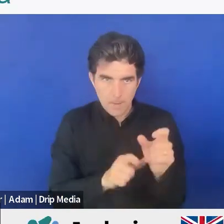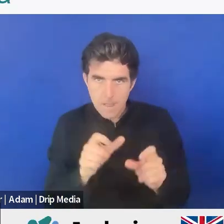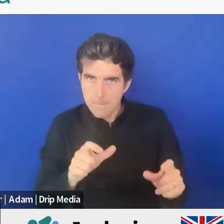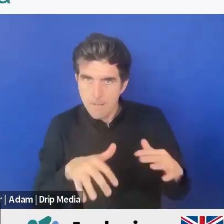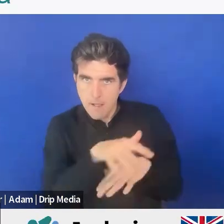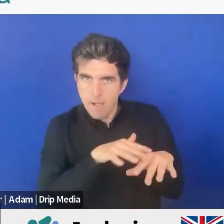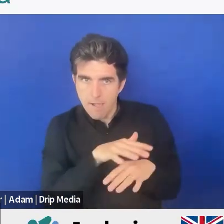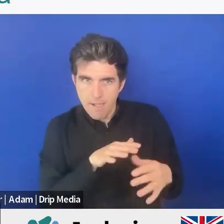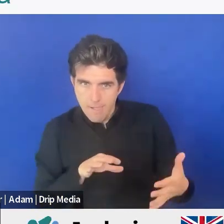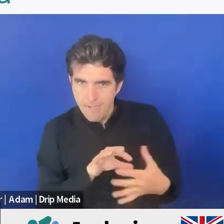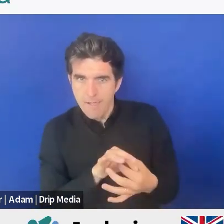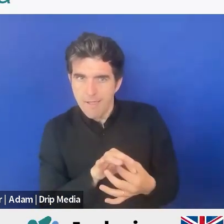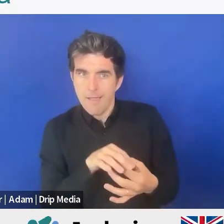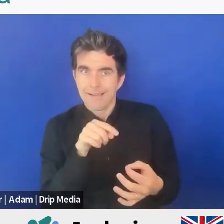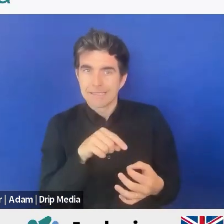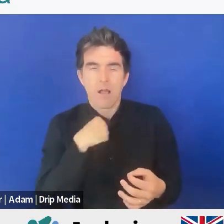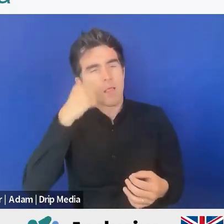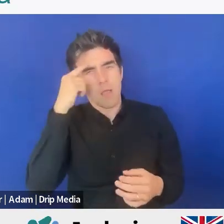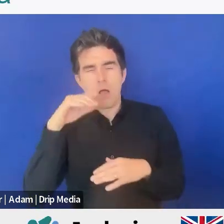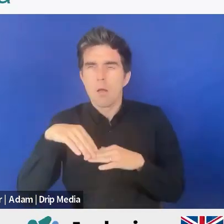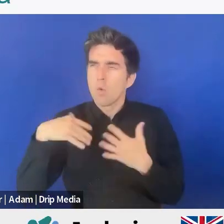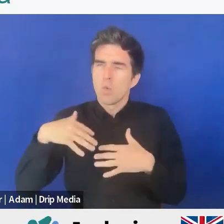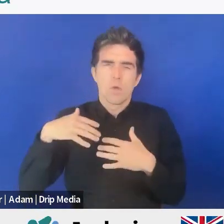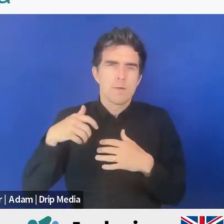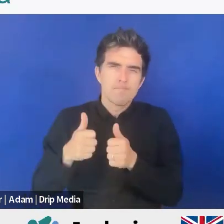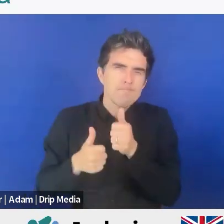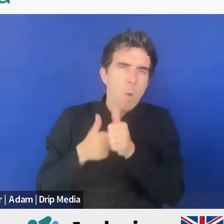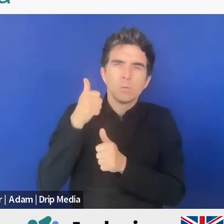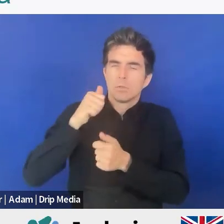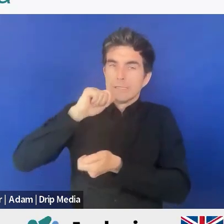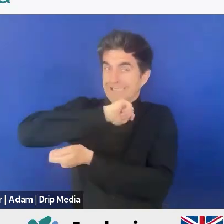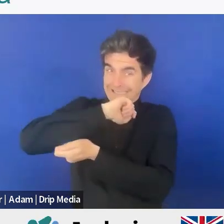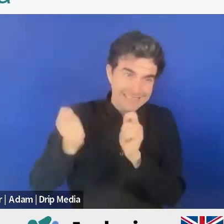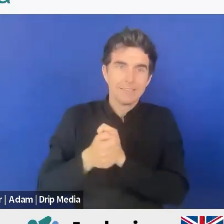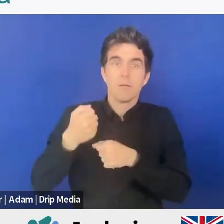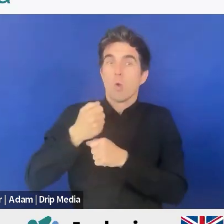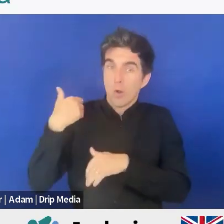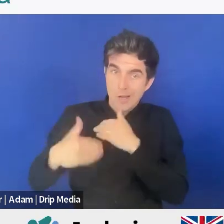most transformational work was done with convincing Palaka local government mayors,